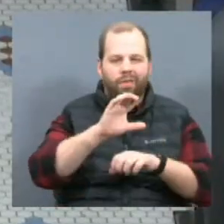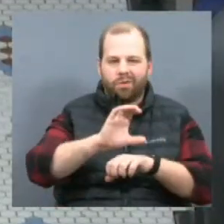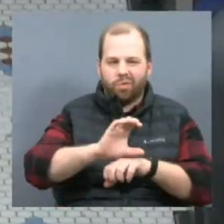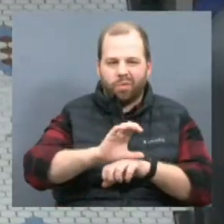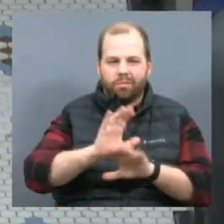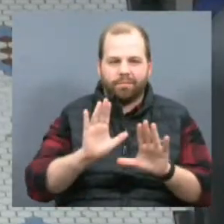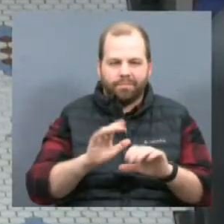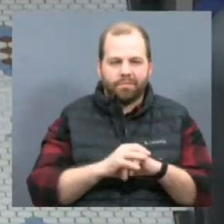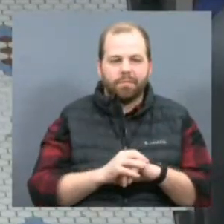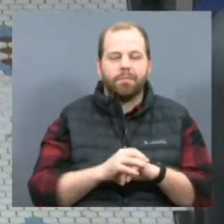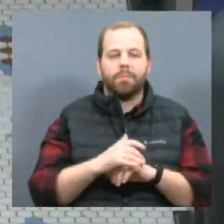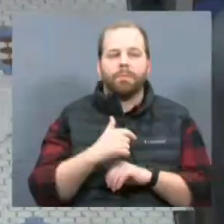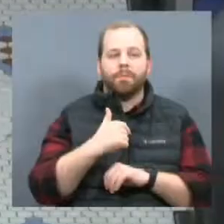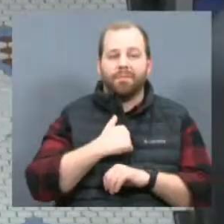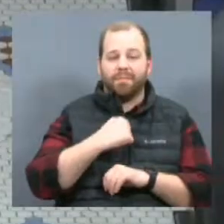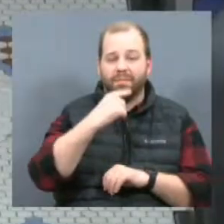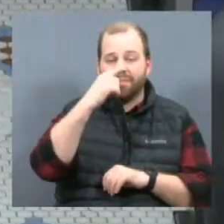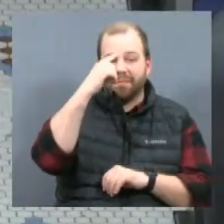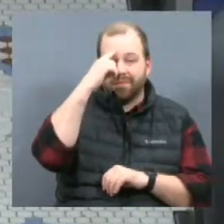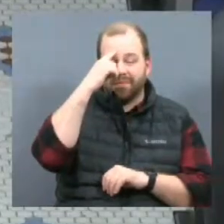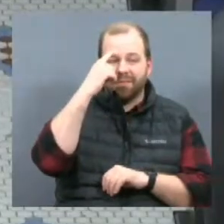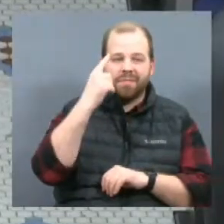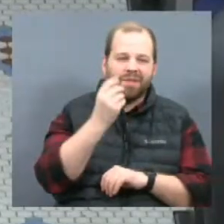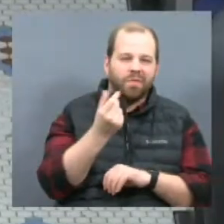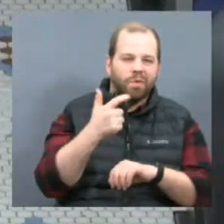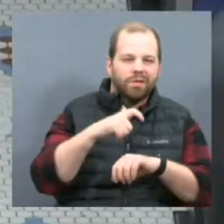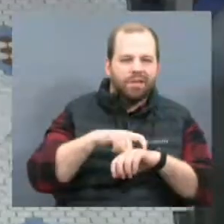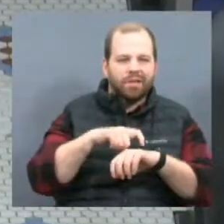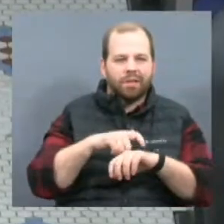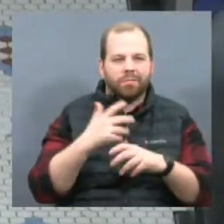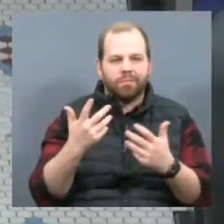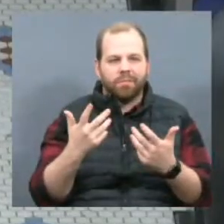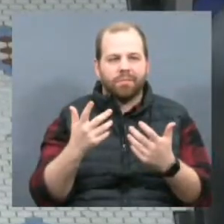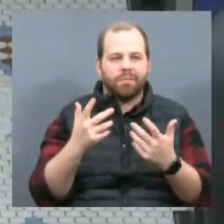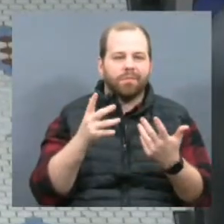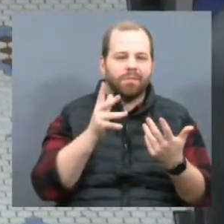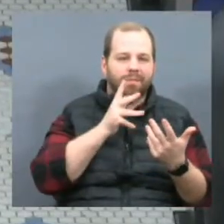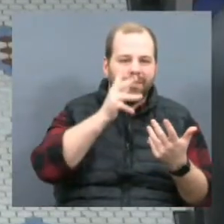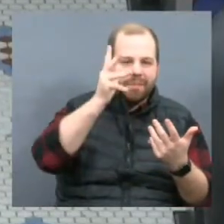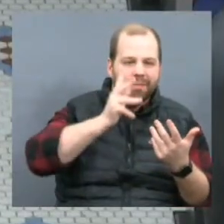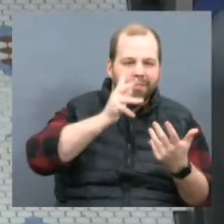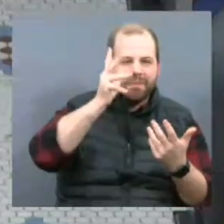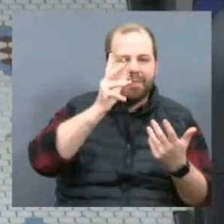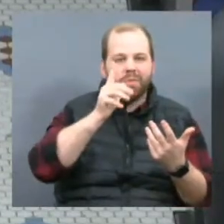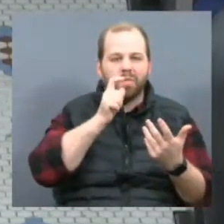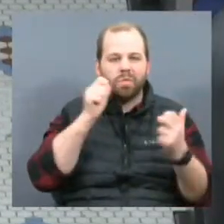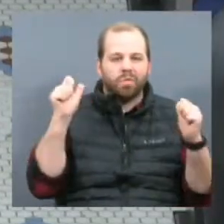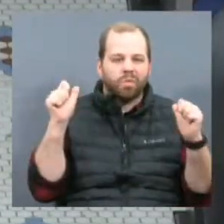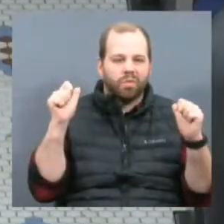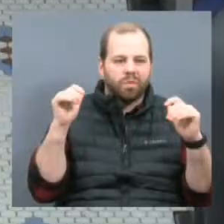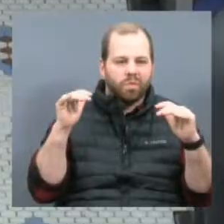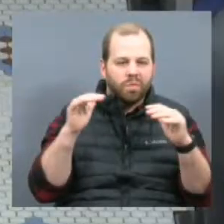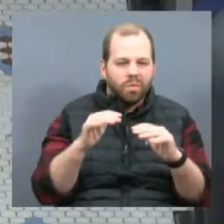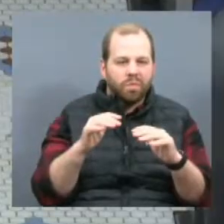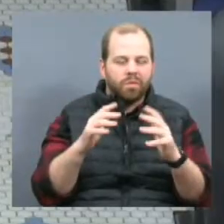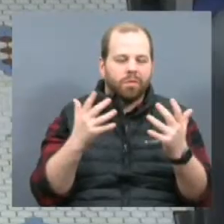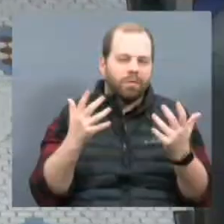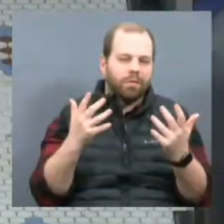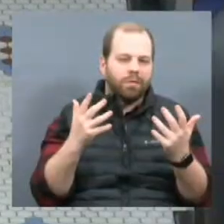And I think there are only a few times that everybody, all the parents and everyone come to the school to do